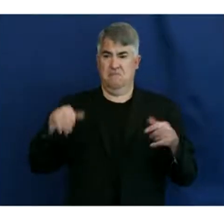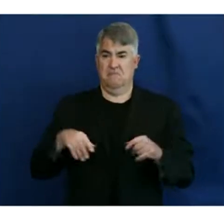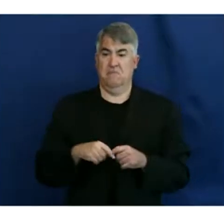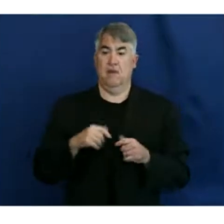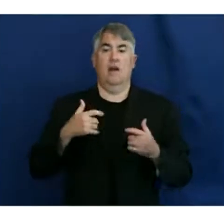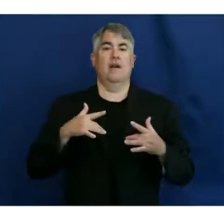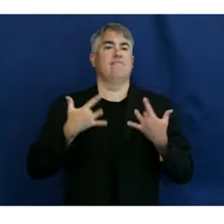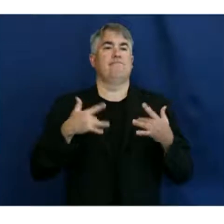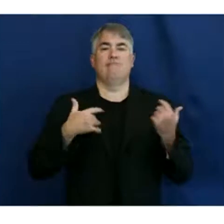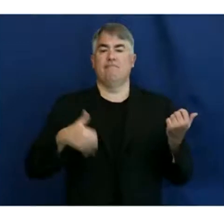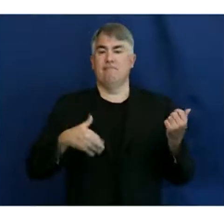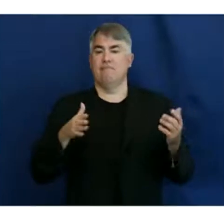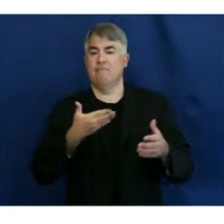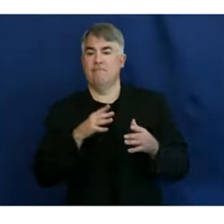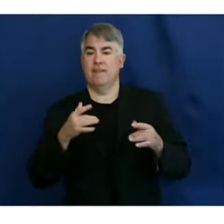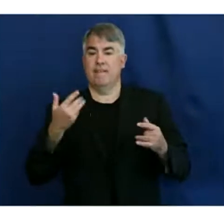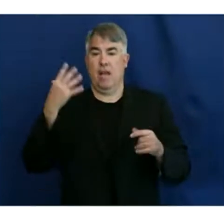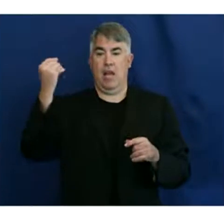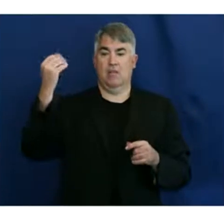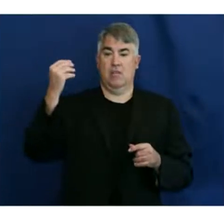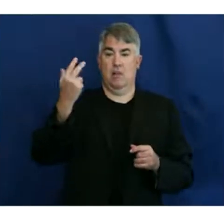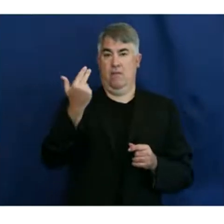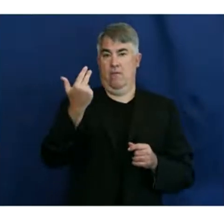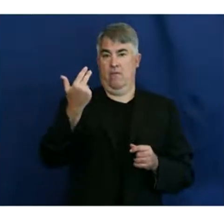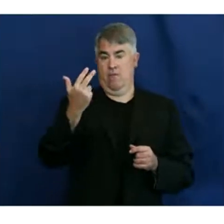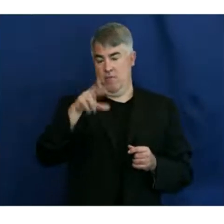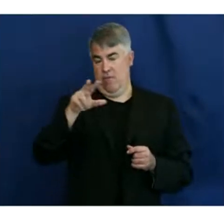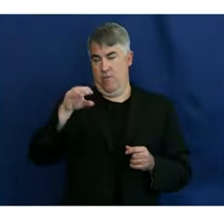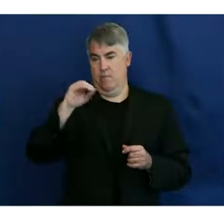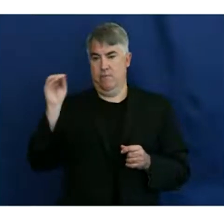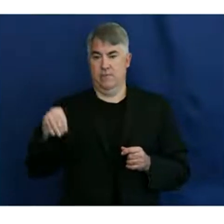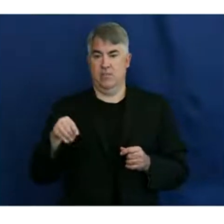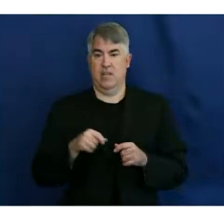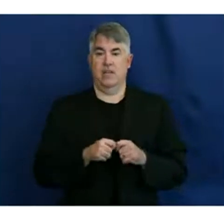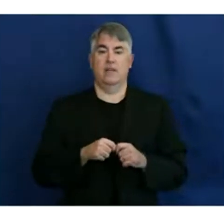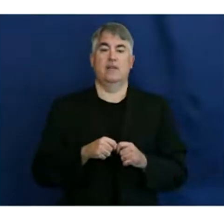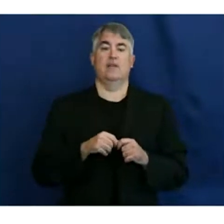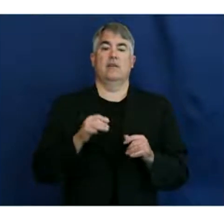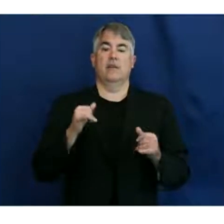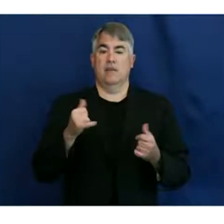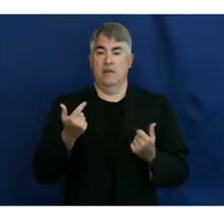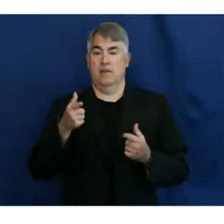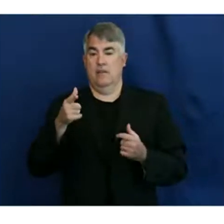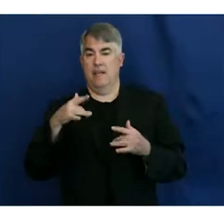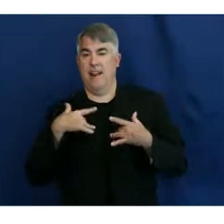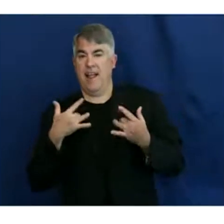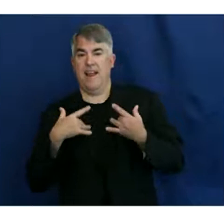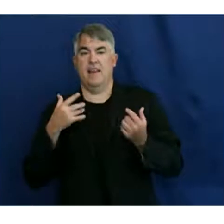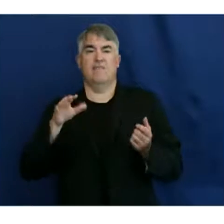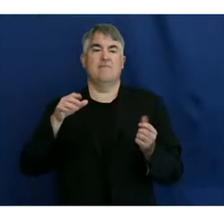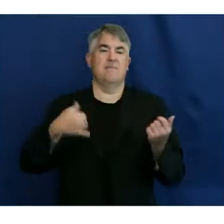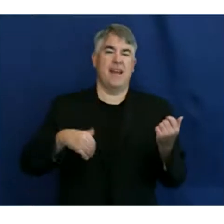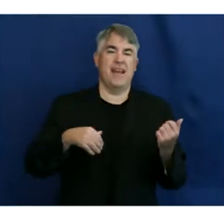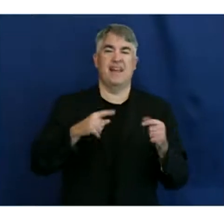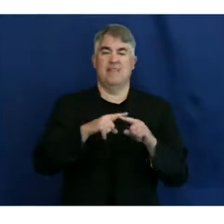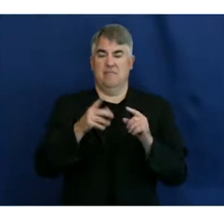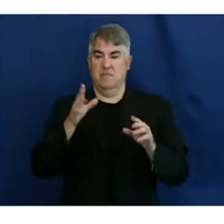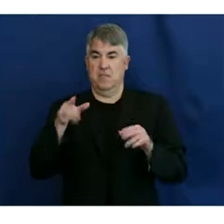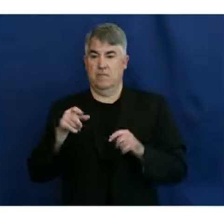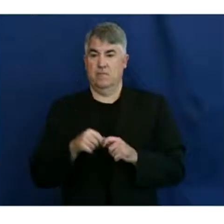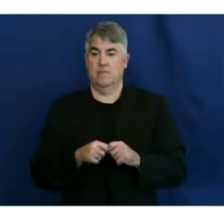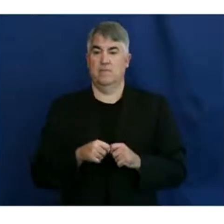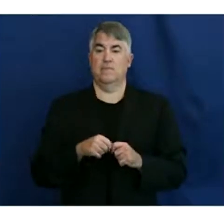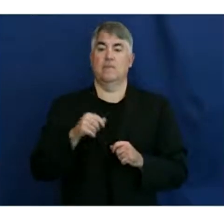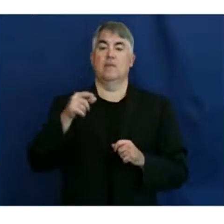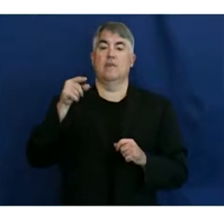outdoors to 33%. That is not just our Padres. That includes live event outdoors, but obviously I know a lot of Padre fans will